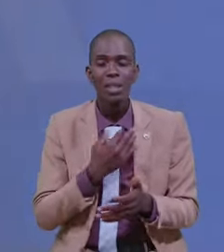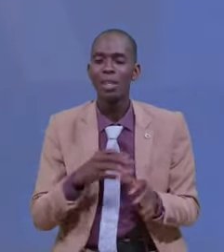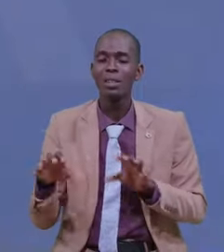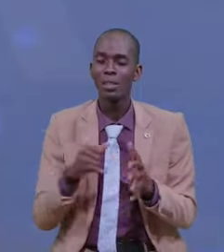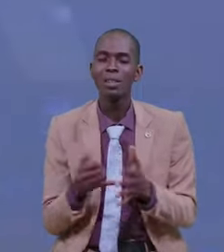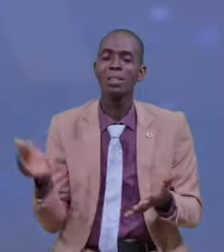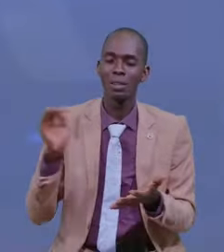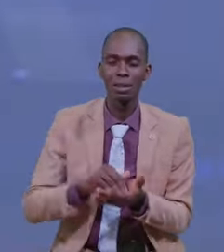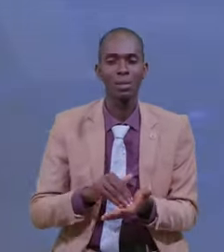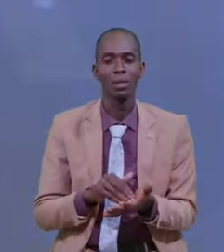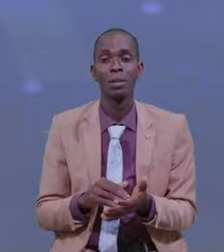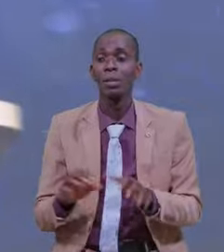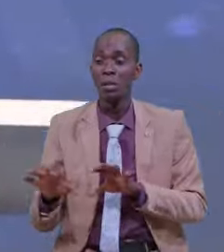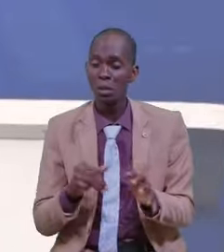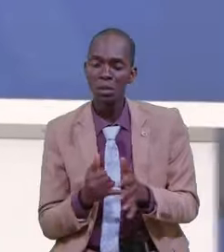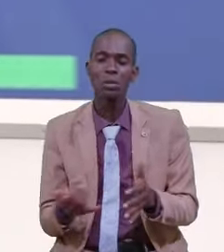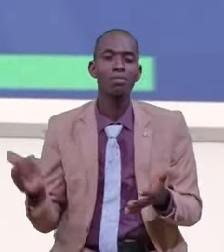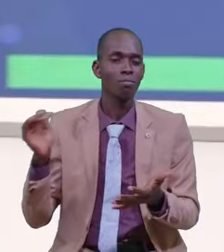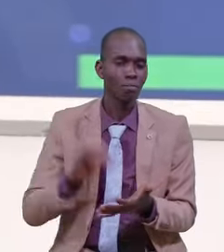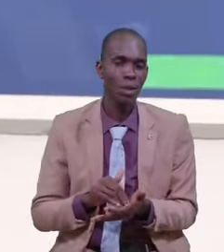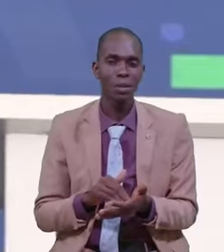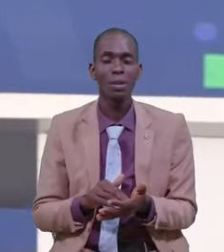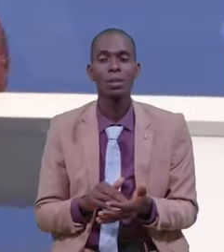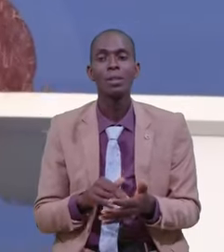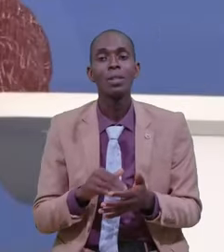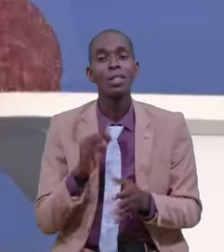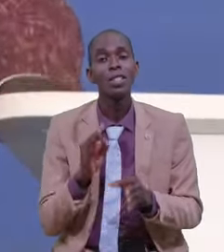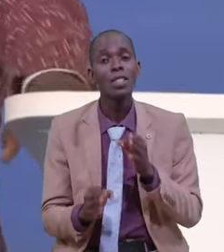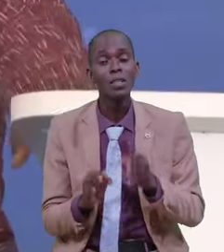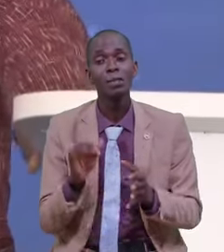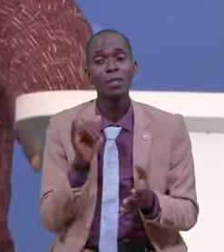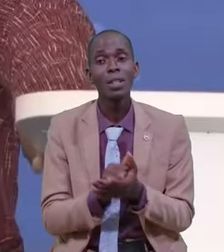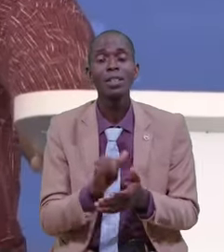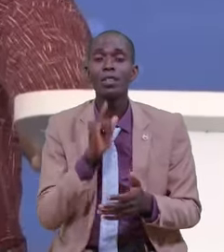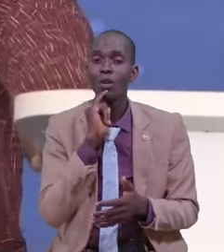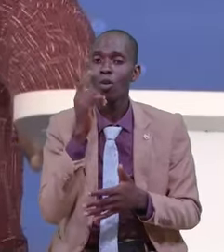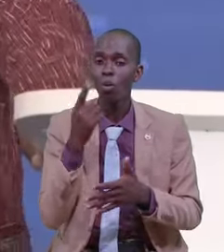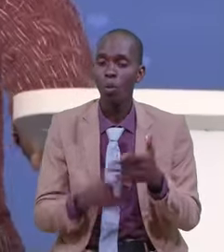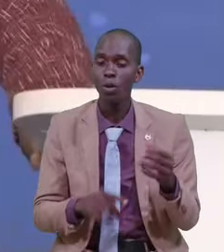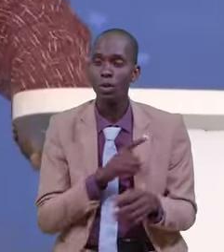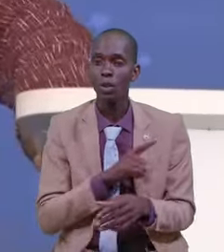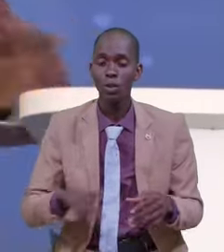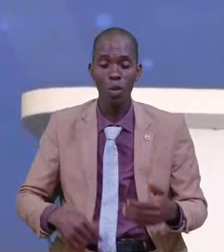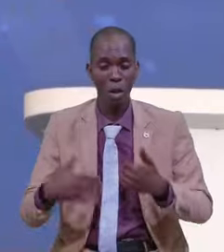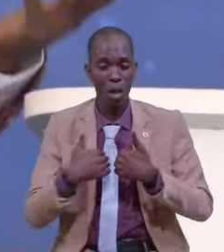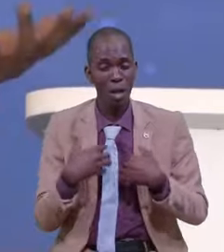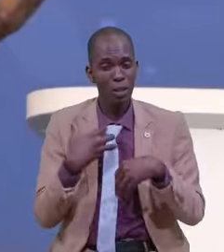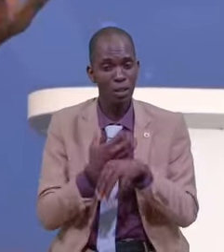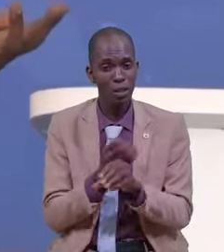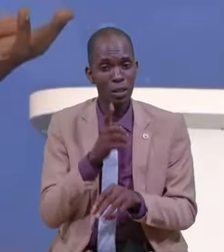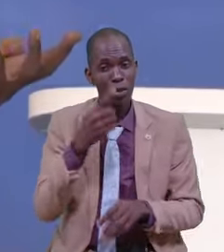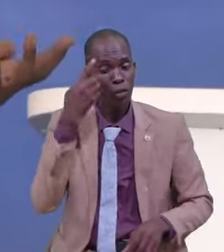did it, and he did it again. If that is what the Lord has created you for, and what he